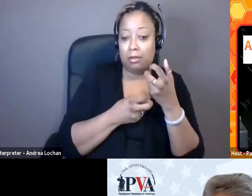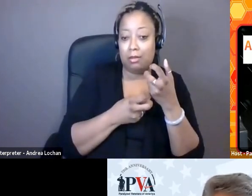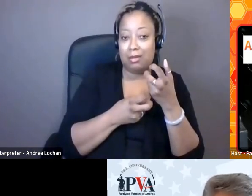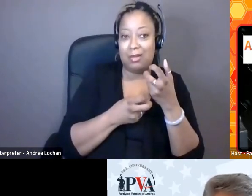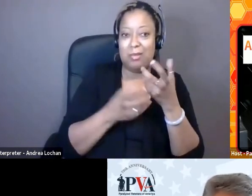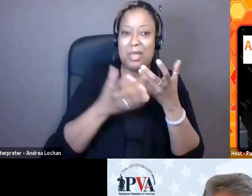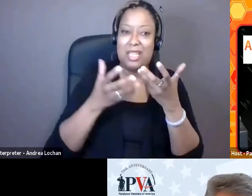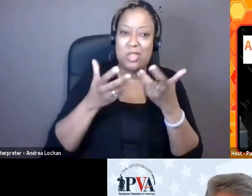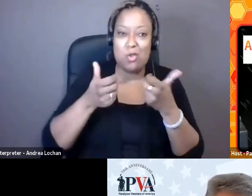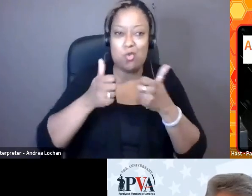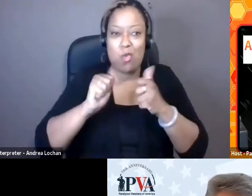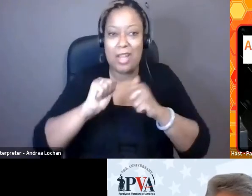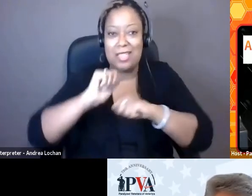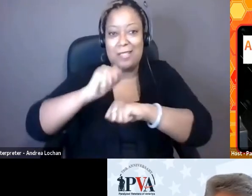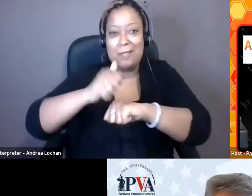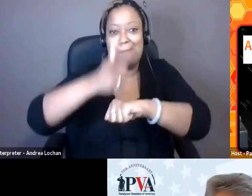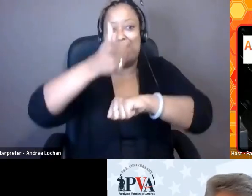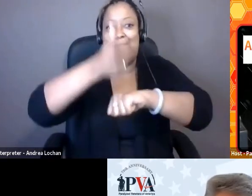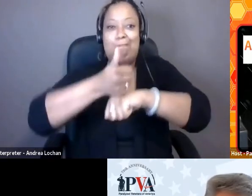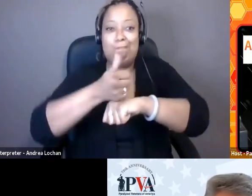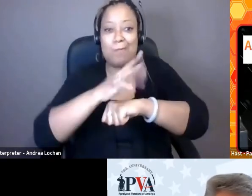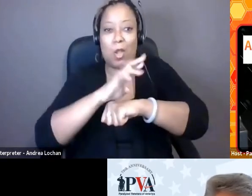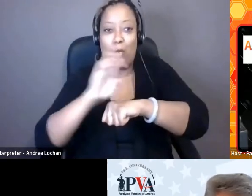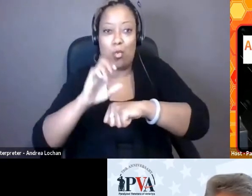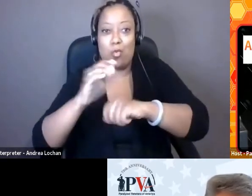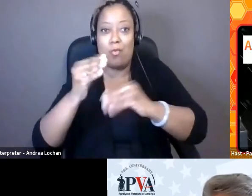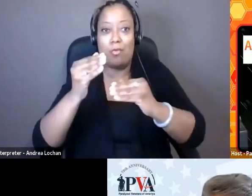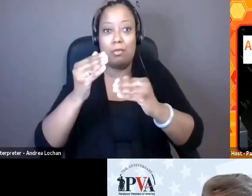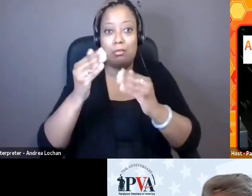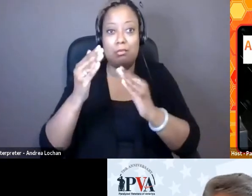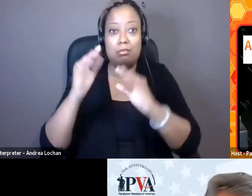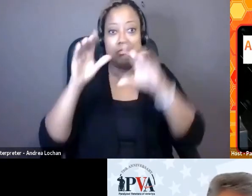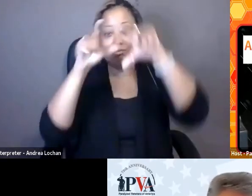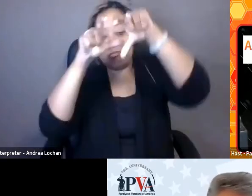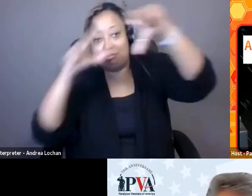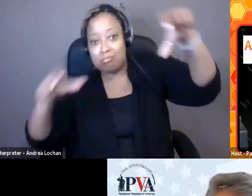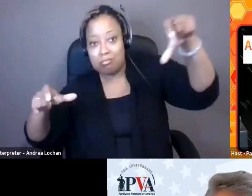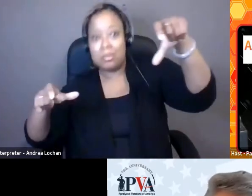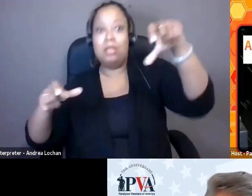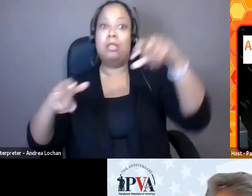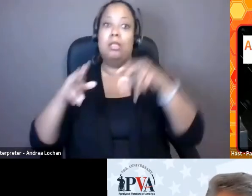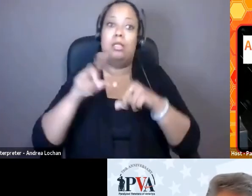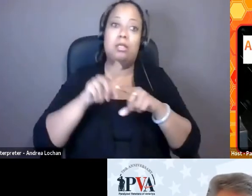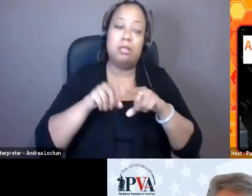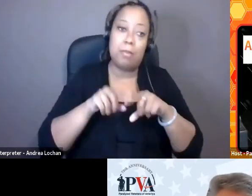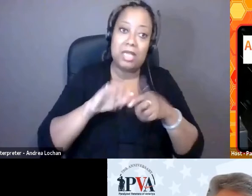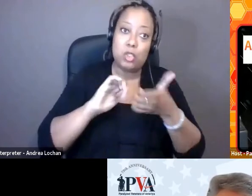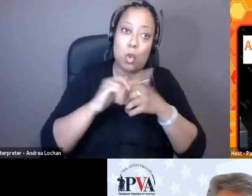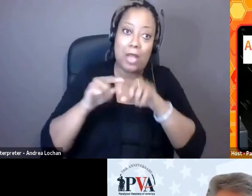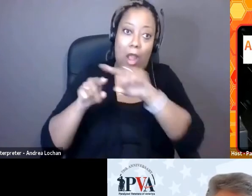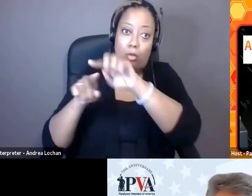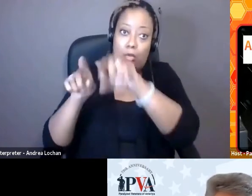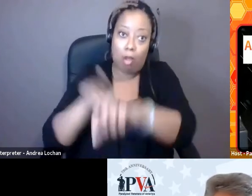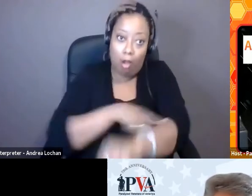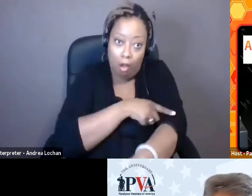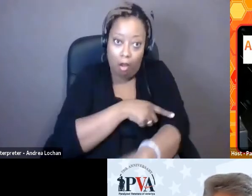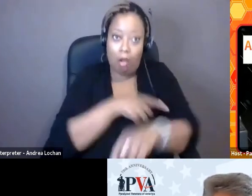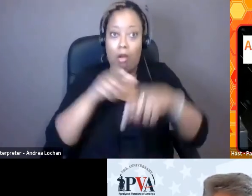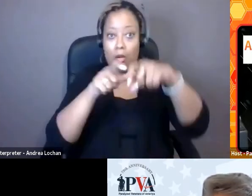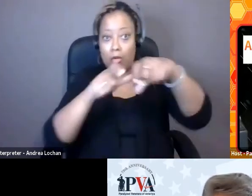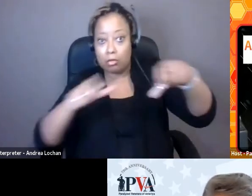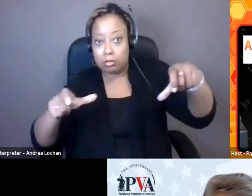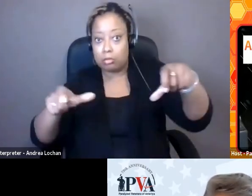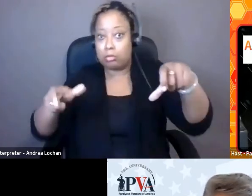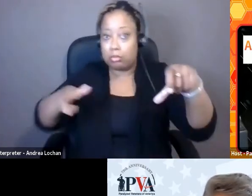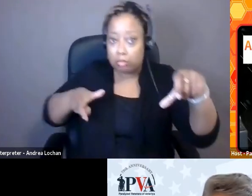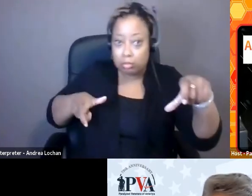roofing structure over a ramp becomes quite expensive because of depending on the length of the ramp. So that's a little more difficult. I think if